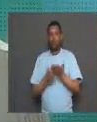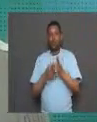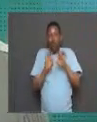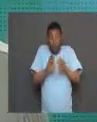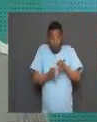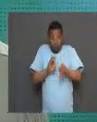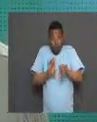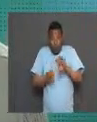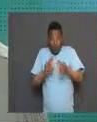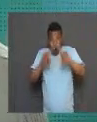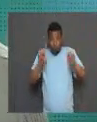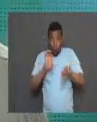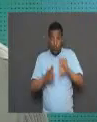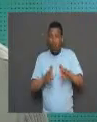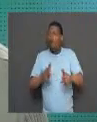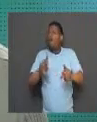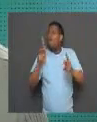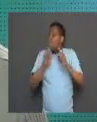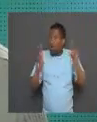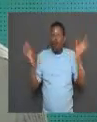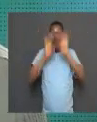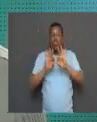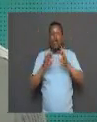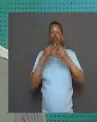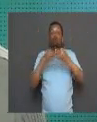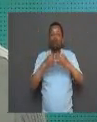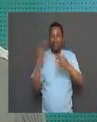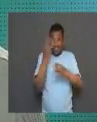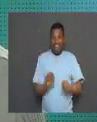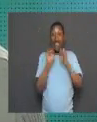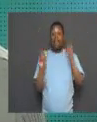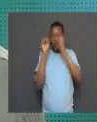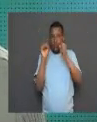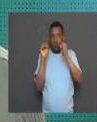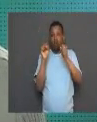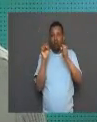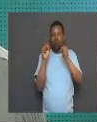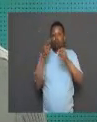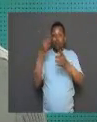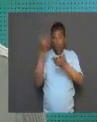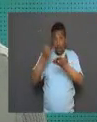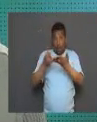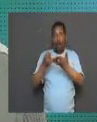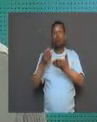Computers have become a very important tool in the science of cartography.